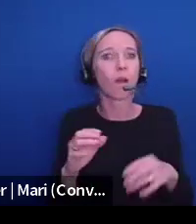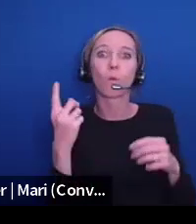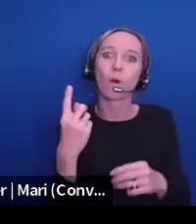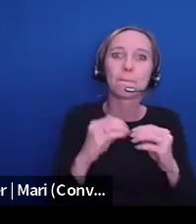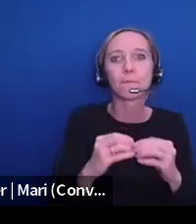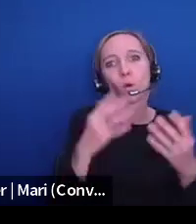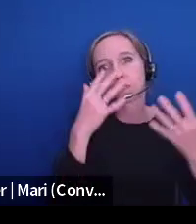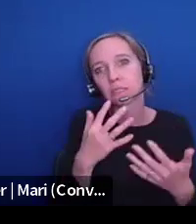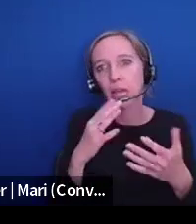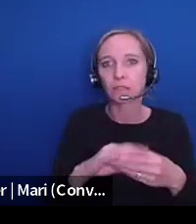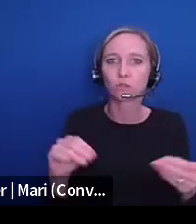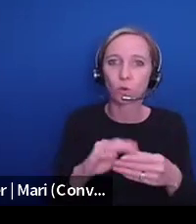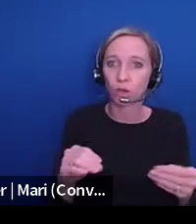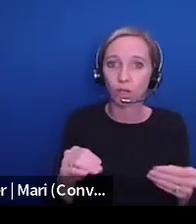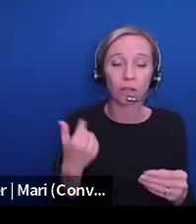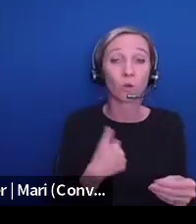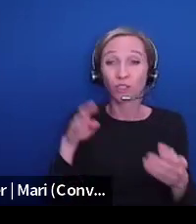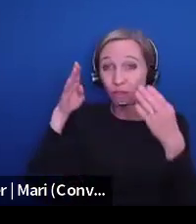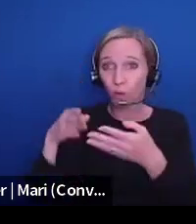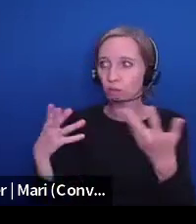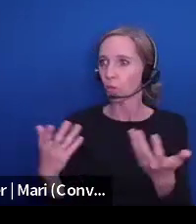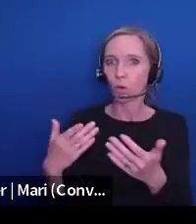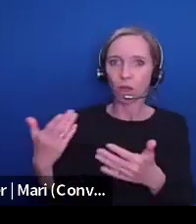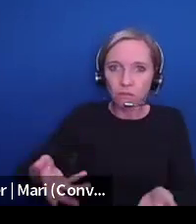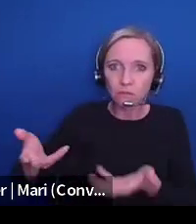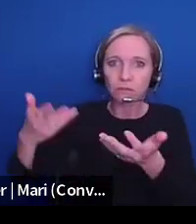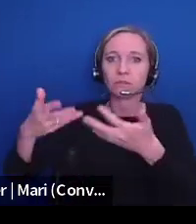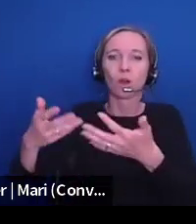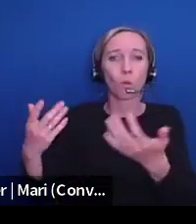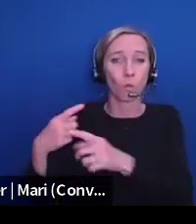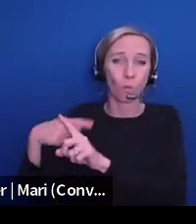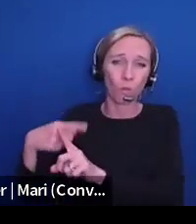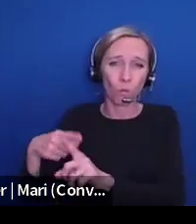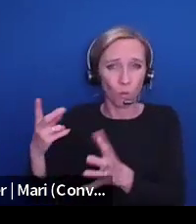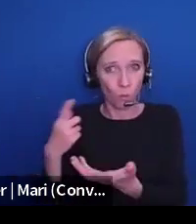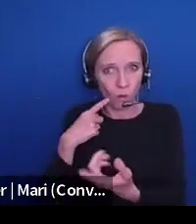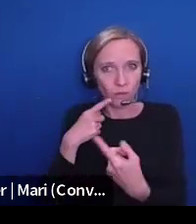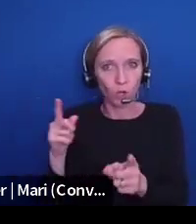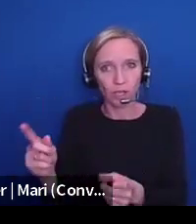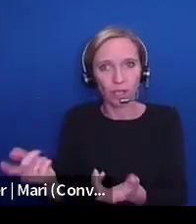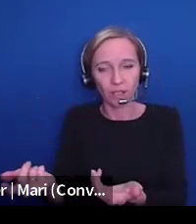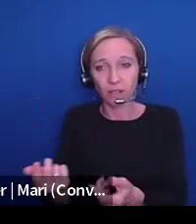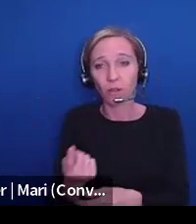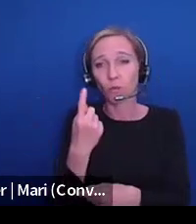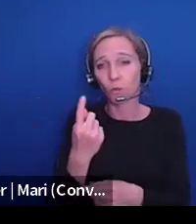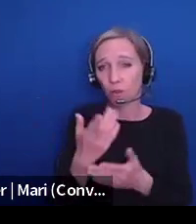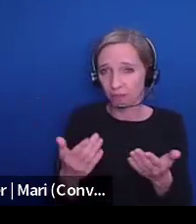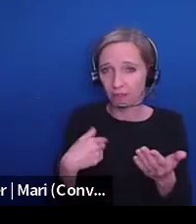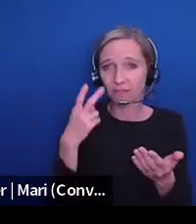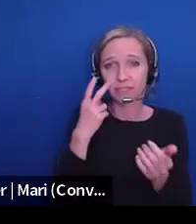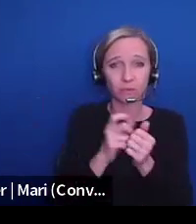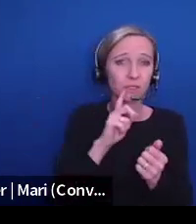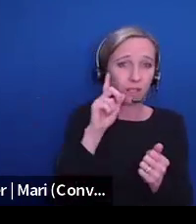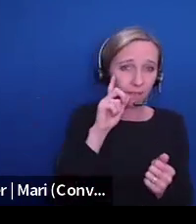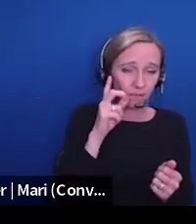story. Let's focus on what is working and how we can. And one thing that I can tell you that is working, and I've seen it with the Deaf and